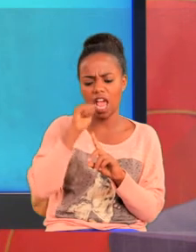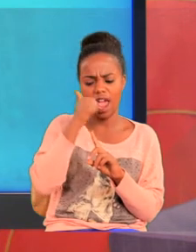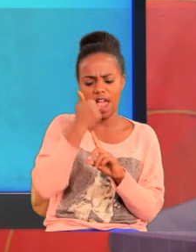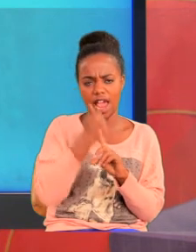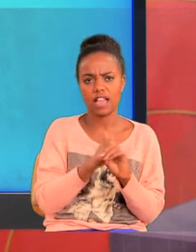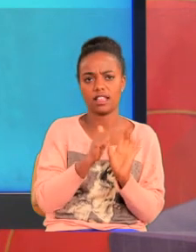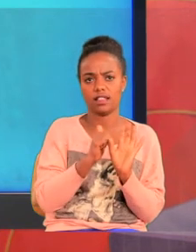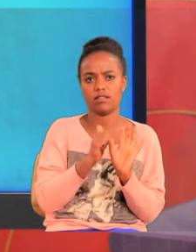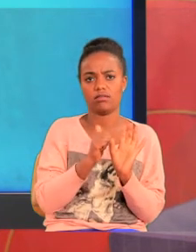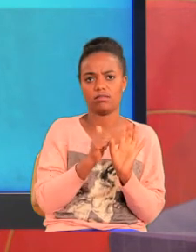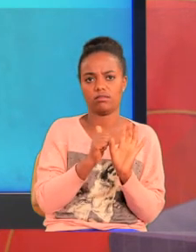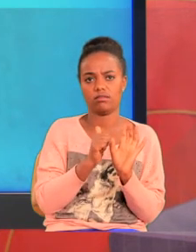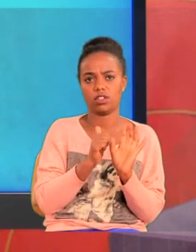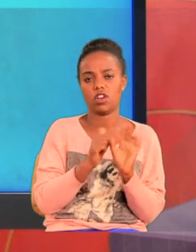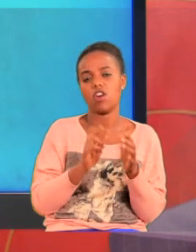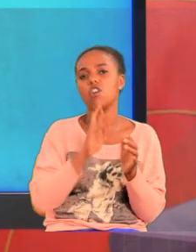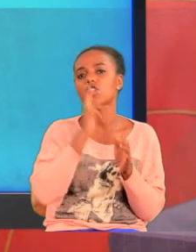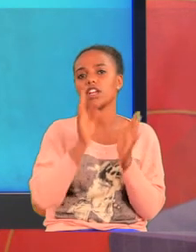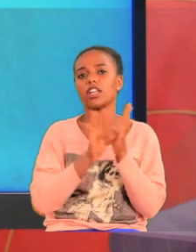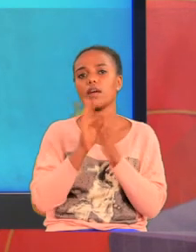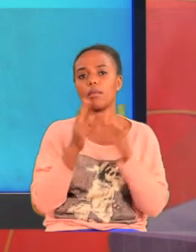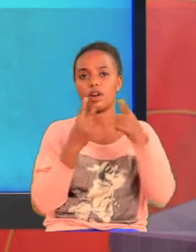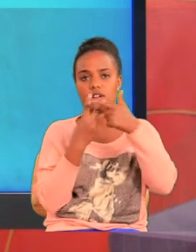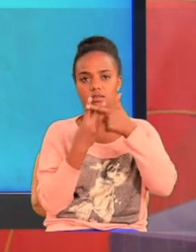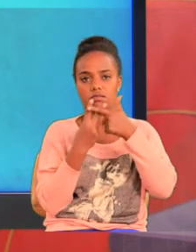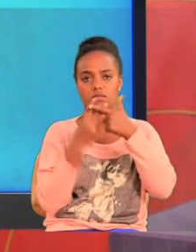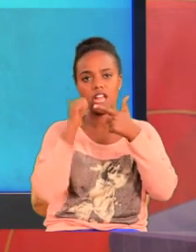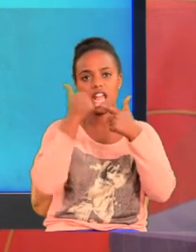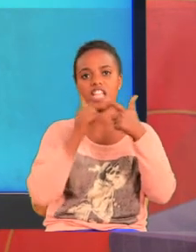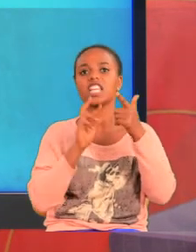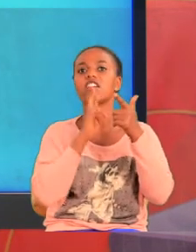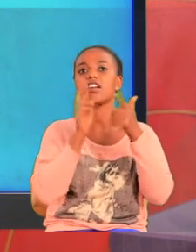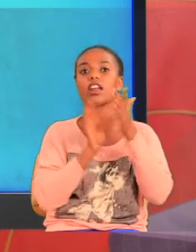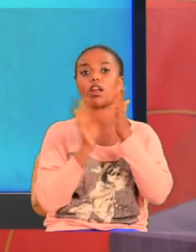any real number x,